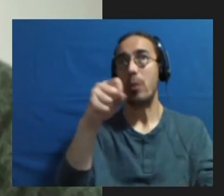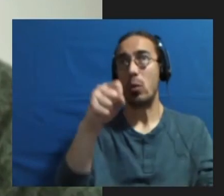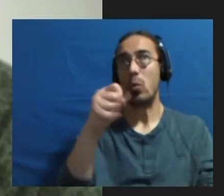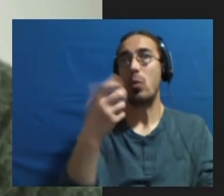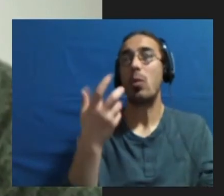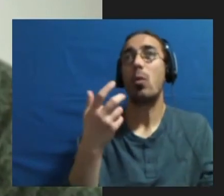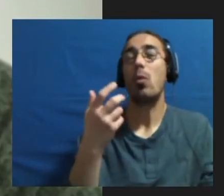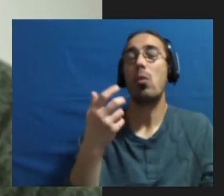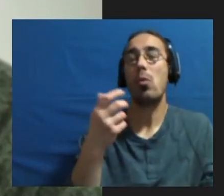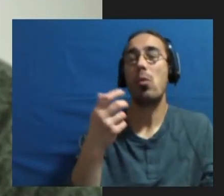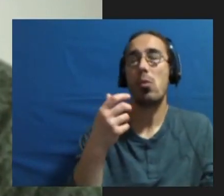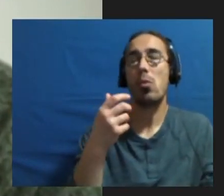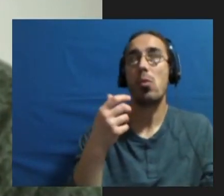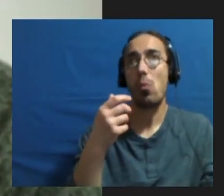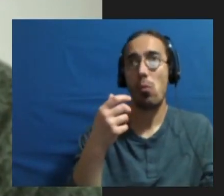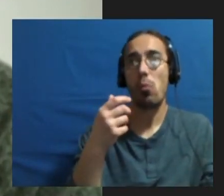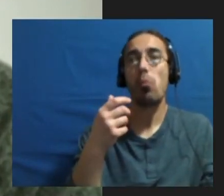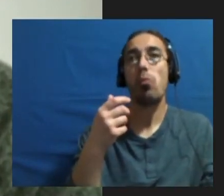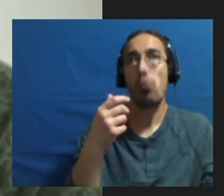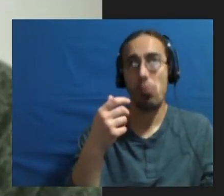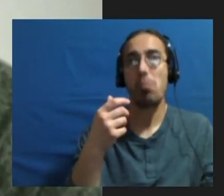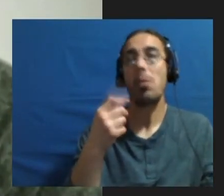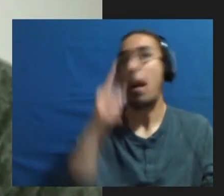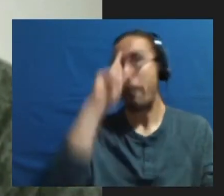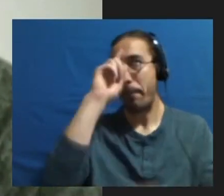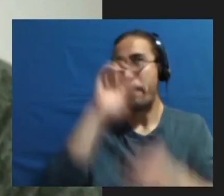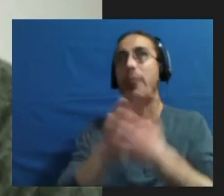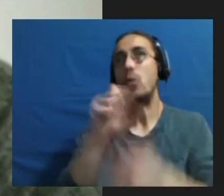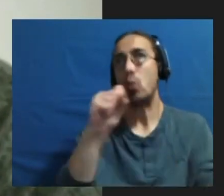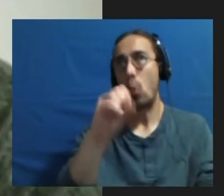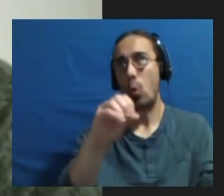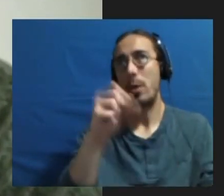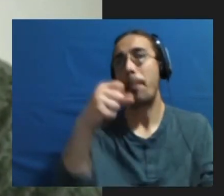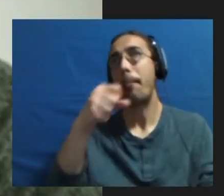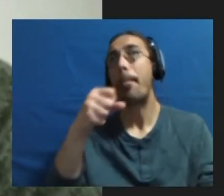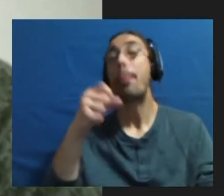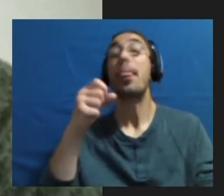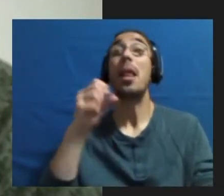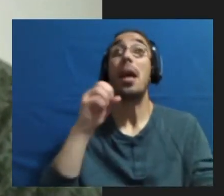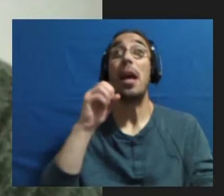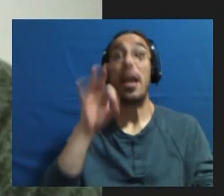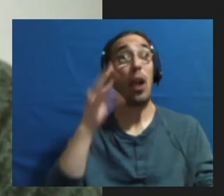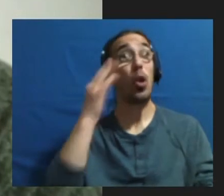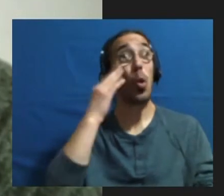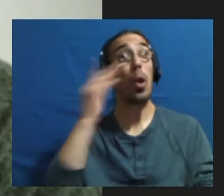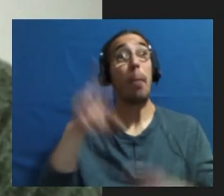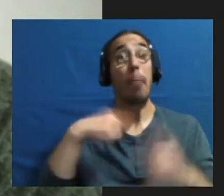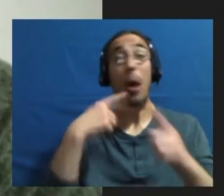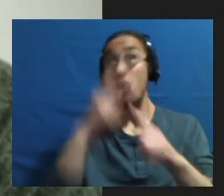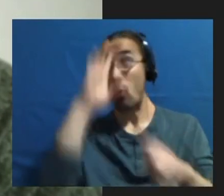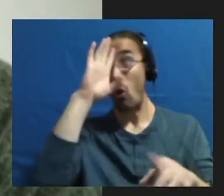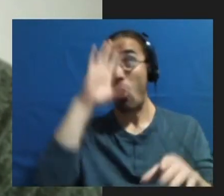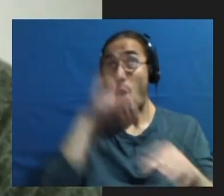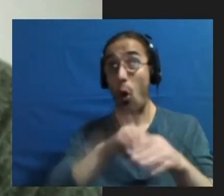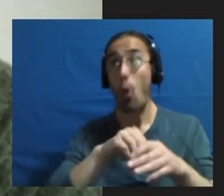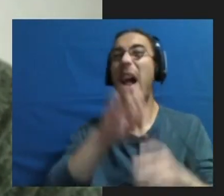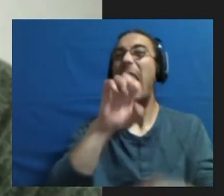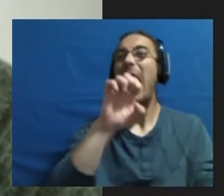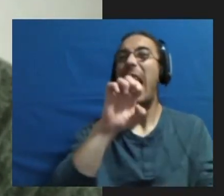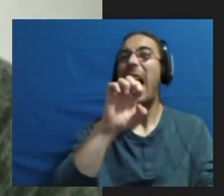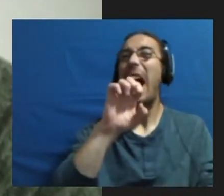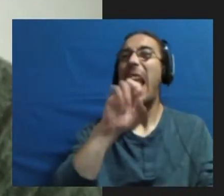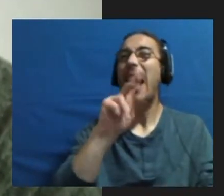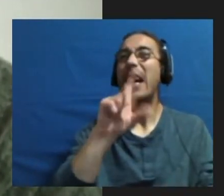Yeah, I definitely believe so because if I had known about echolalia or